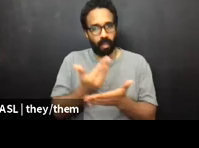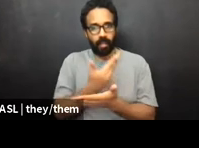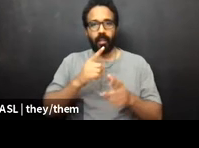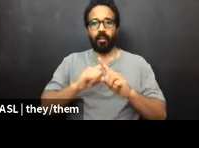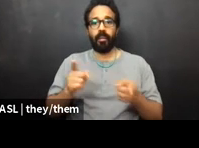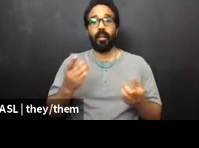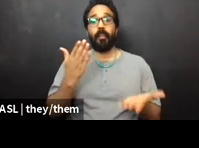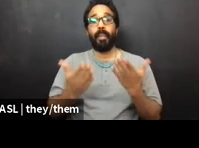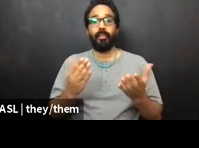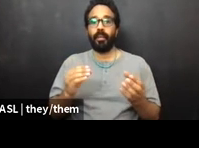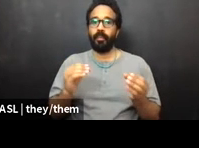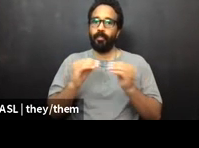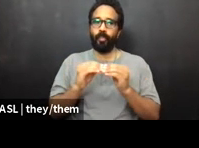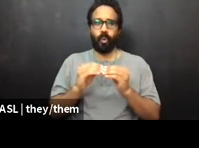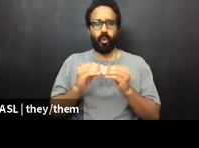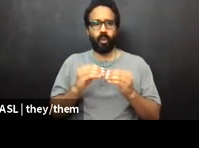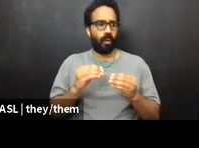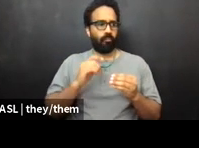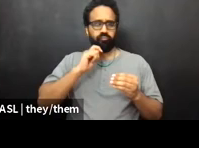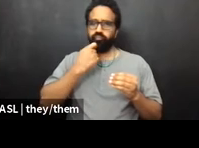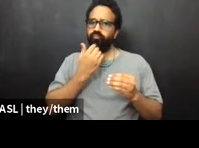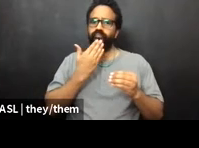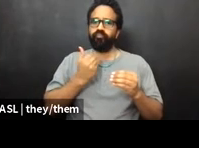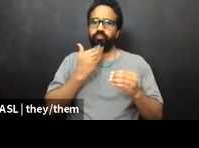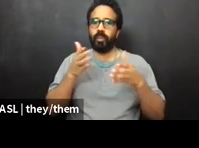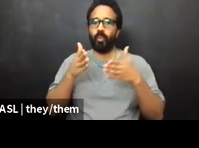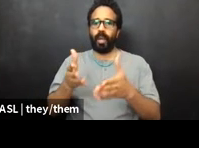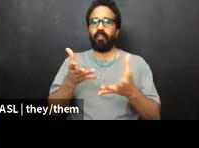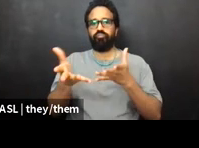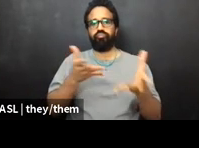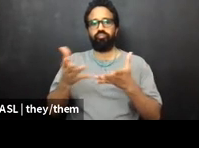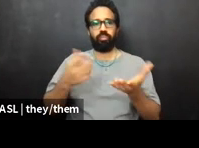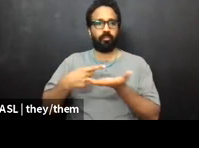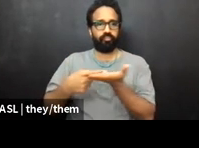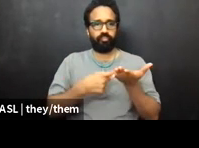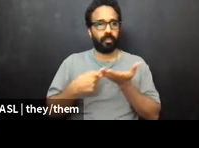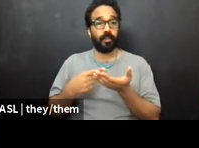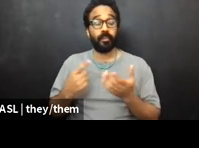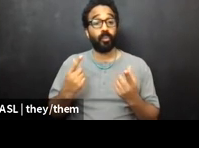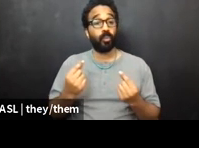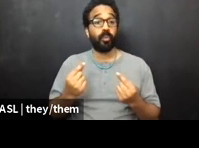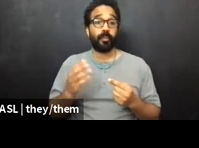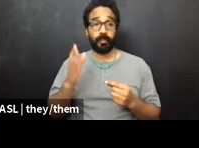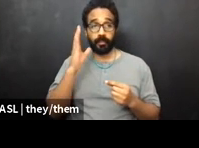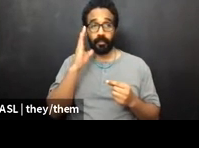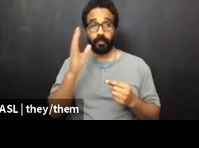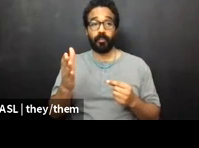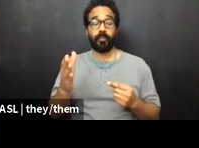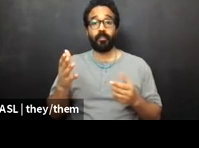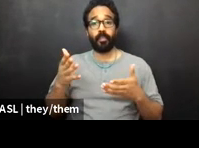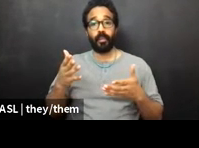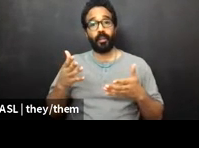engaging in conversation. Yeah, you can go to the fear slide. And what we're gonna ask is for you to lean into the